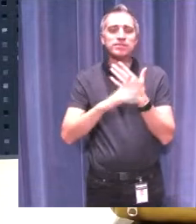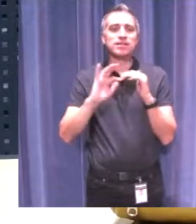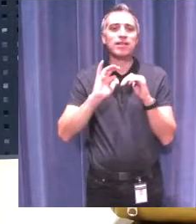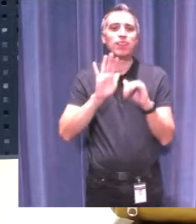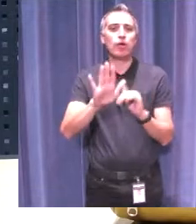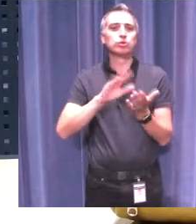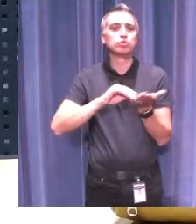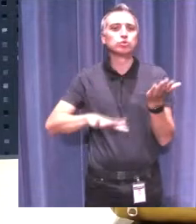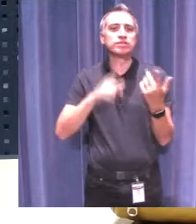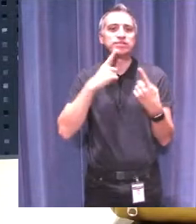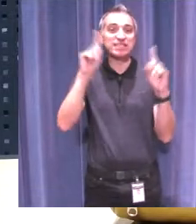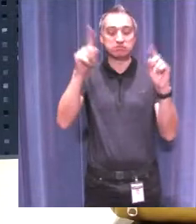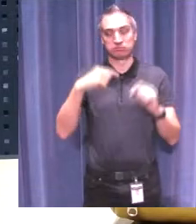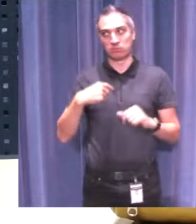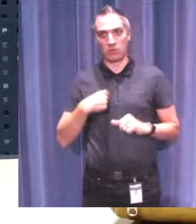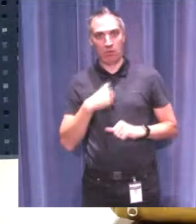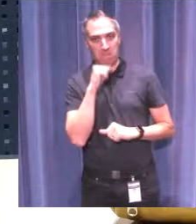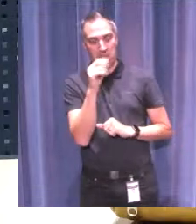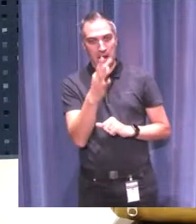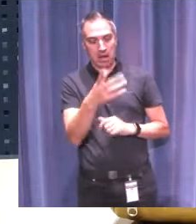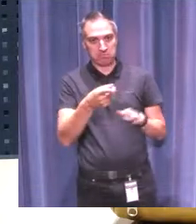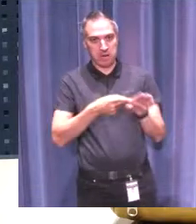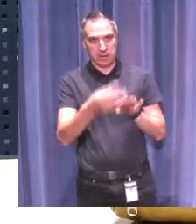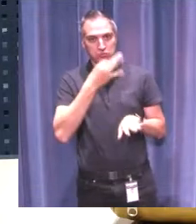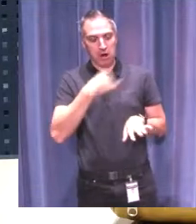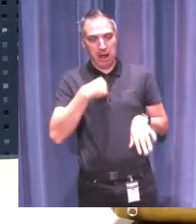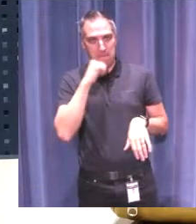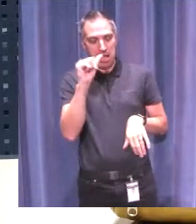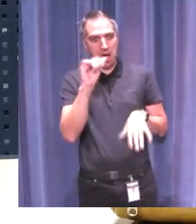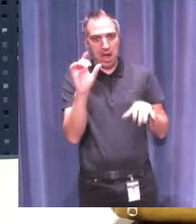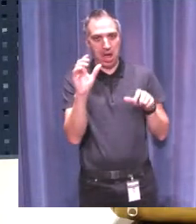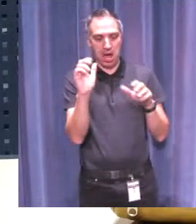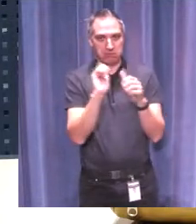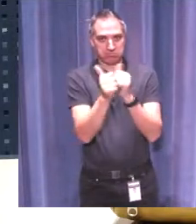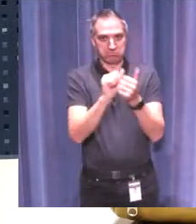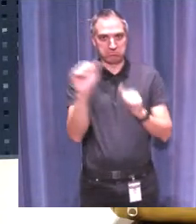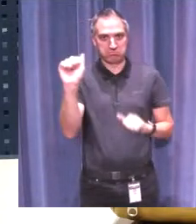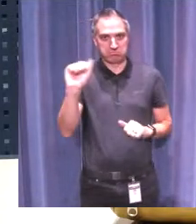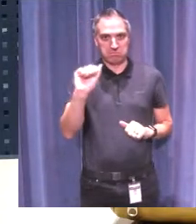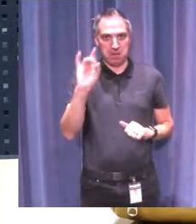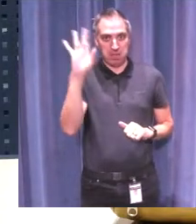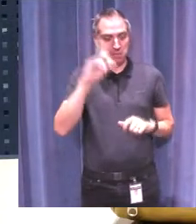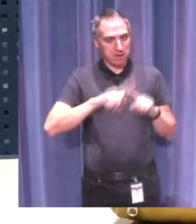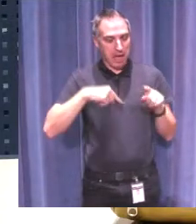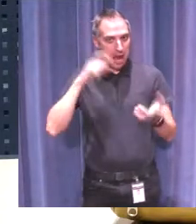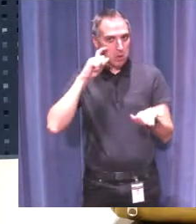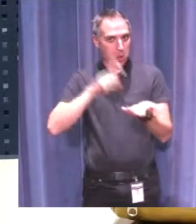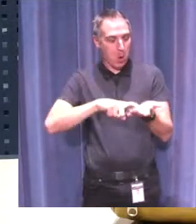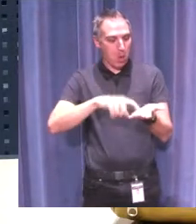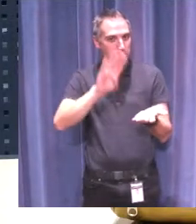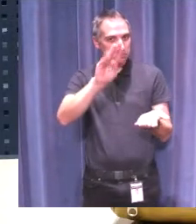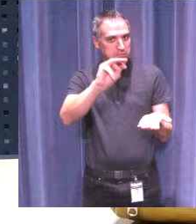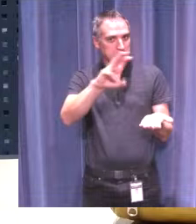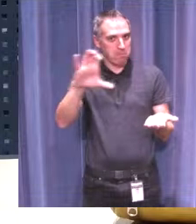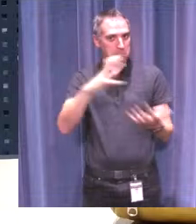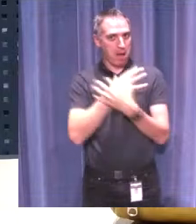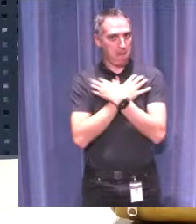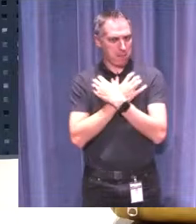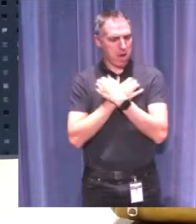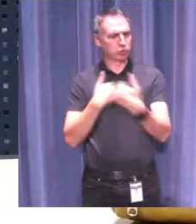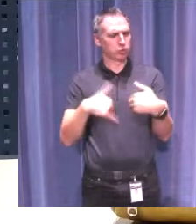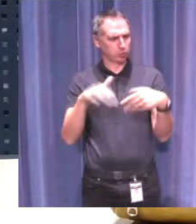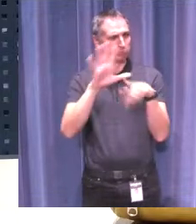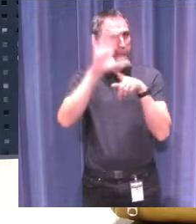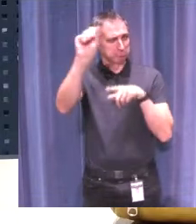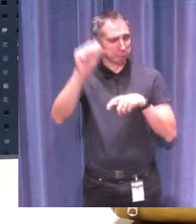but athletic. But I have noticed the Bears are doing pretty good. So I know